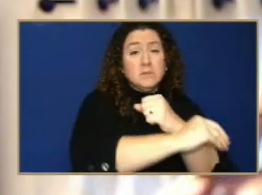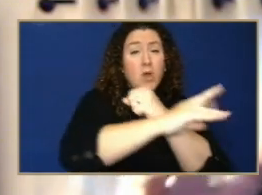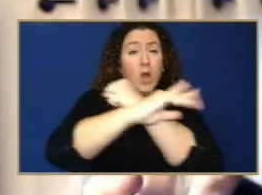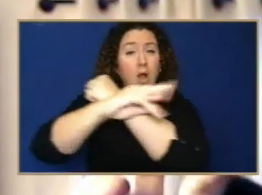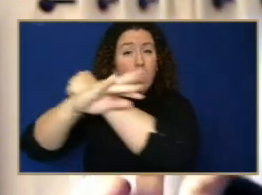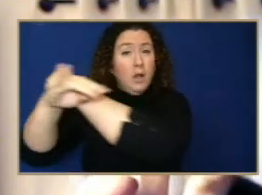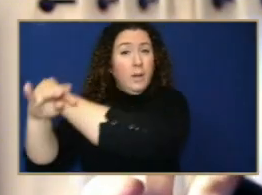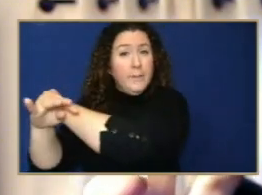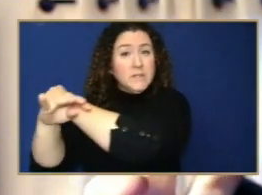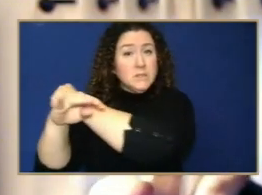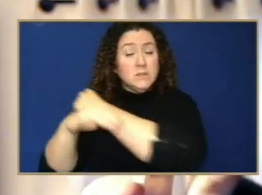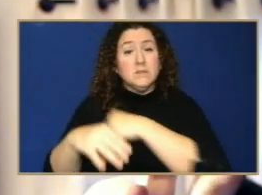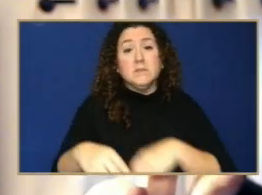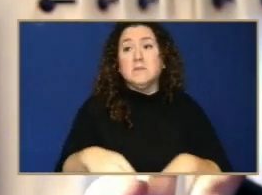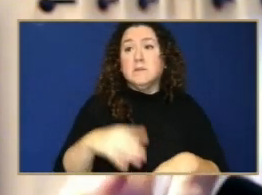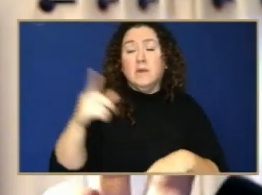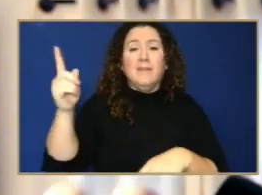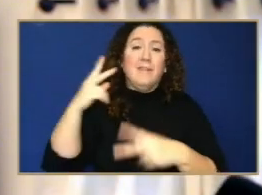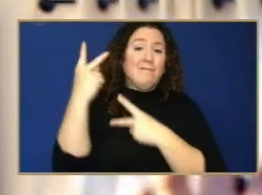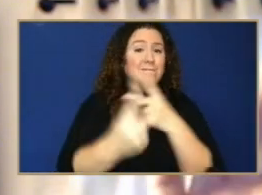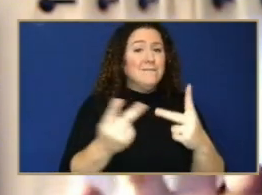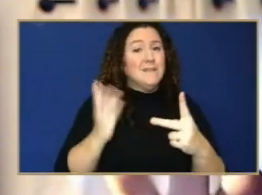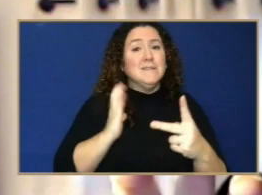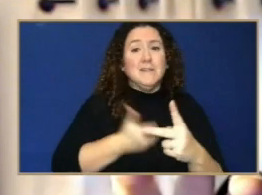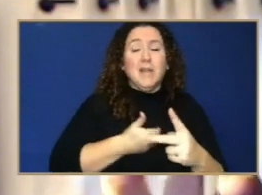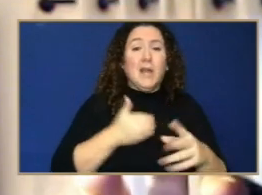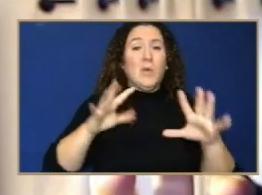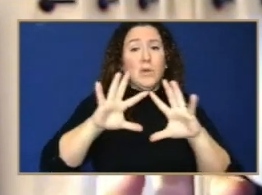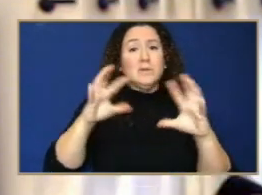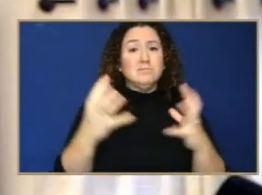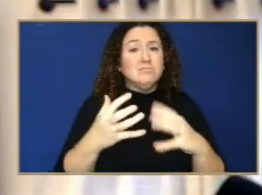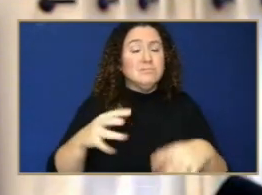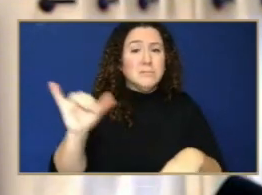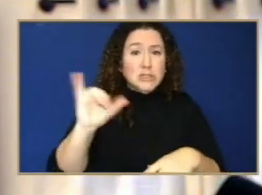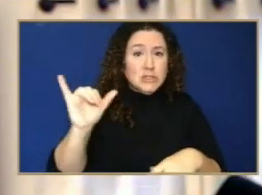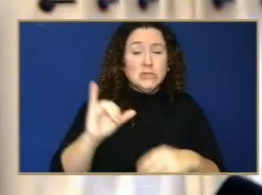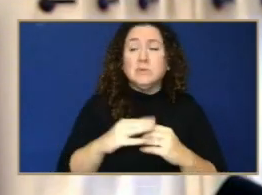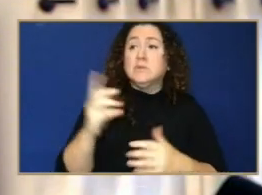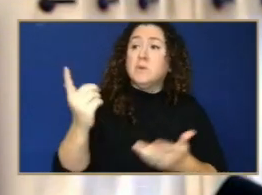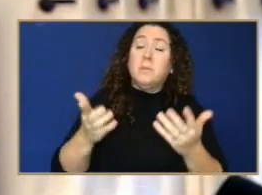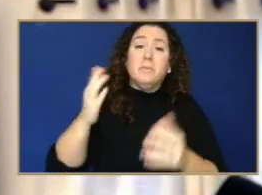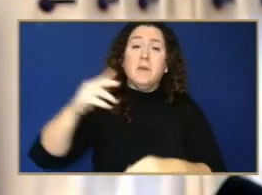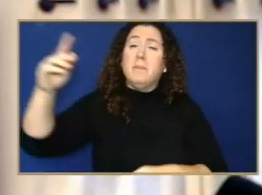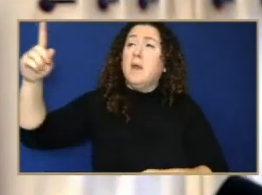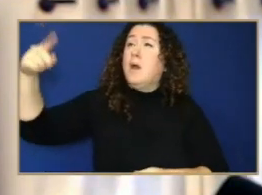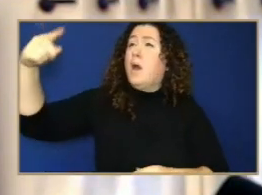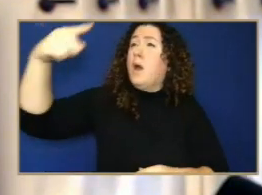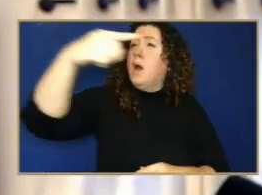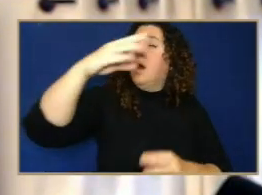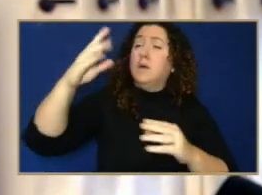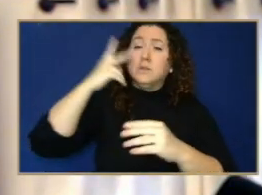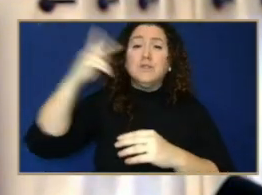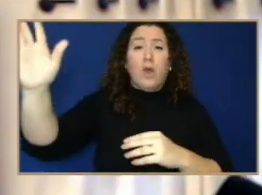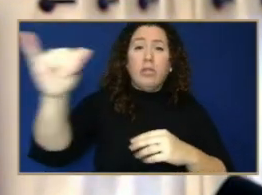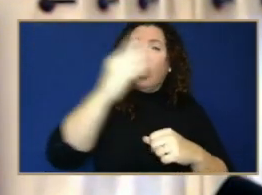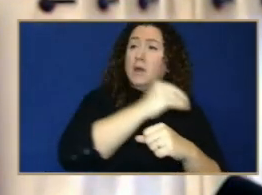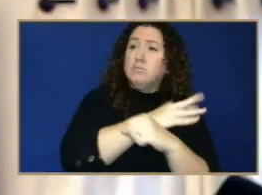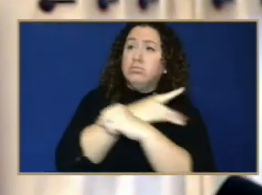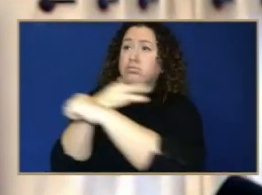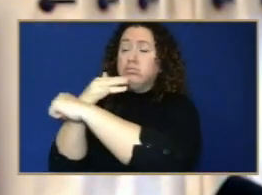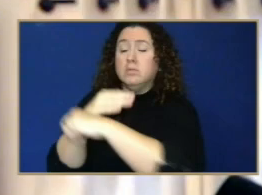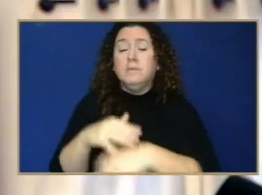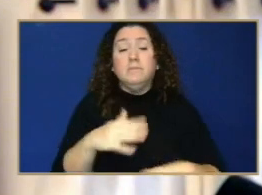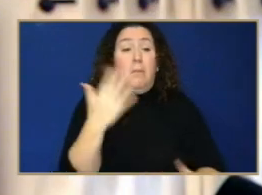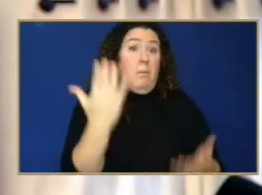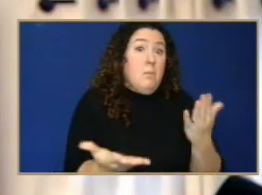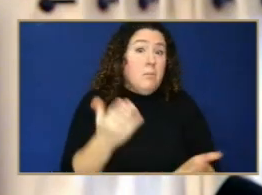are passing toward the sun and past the Earth. Um, there are novas and supernovas, which are